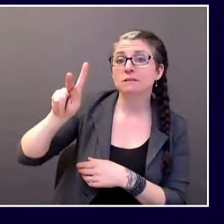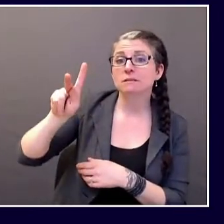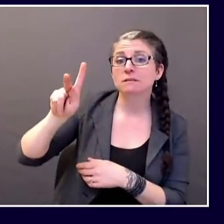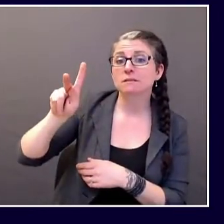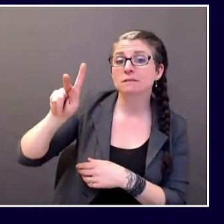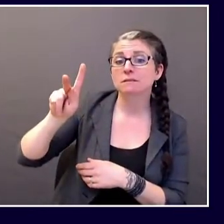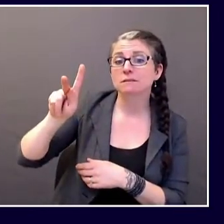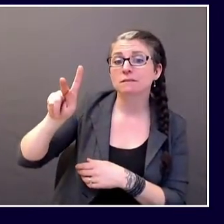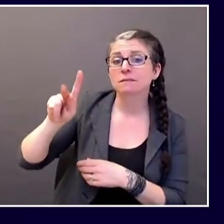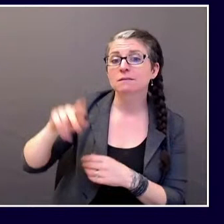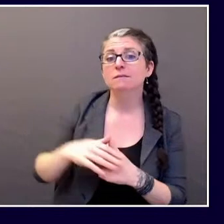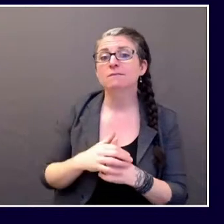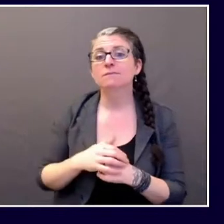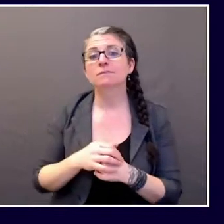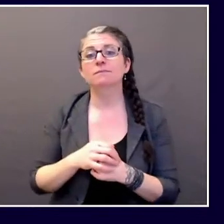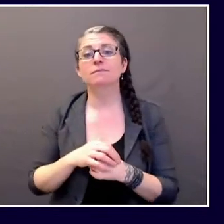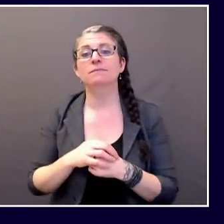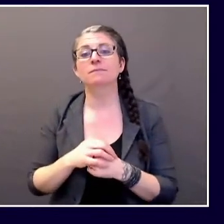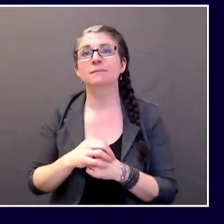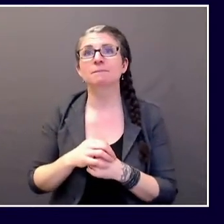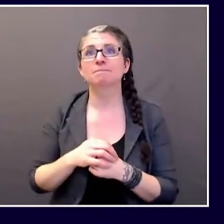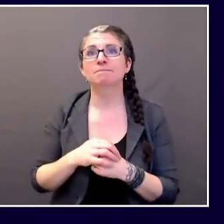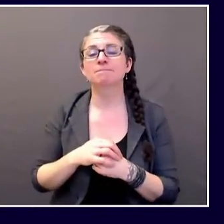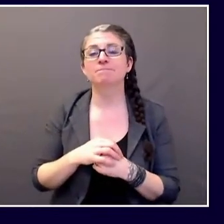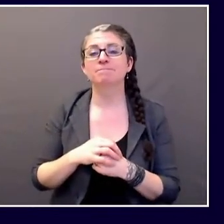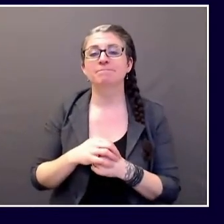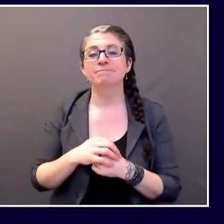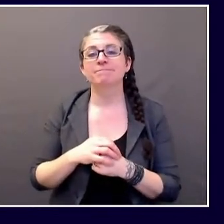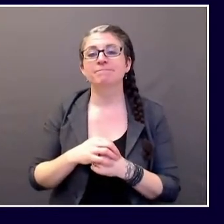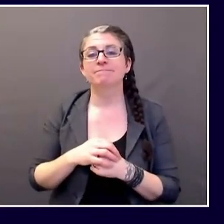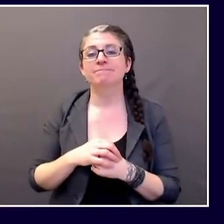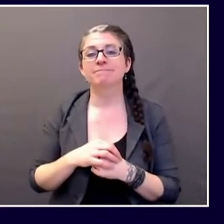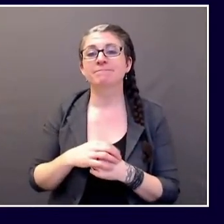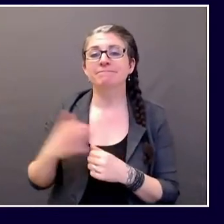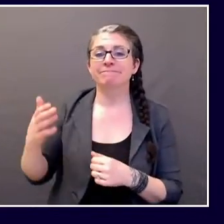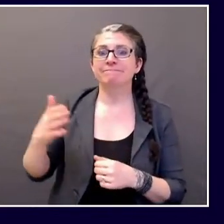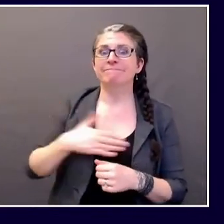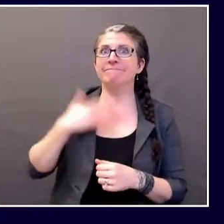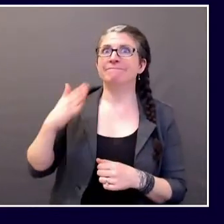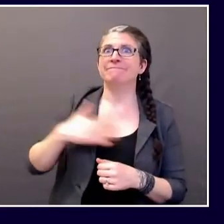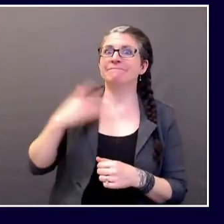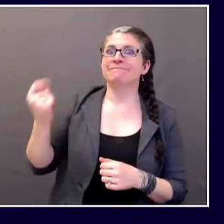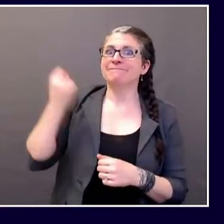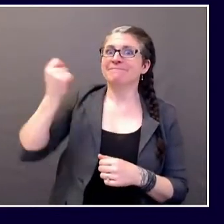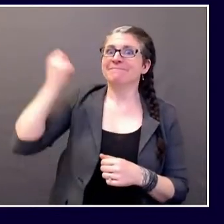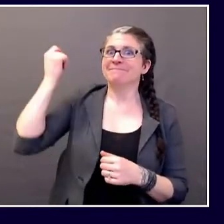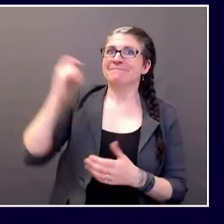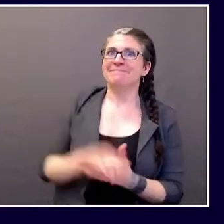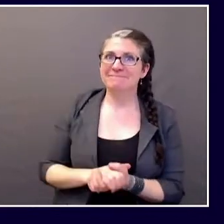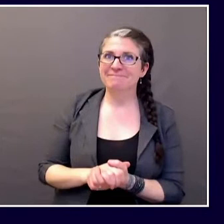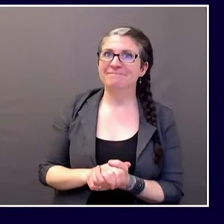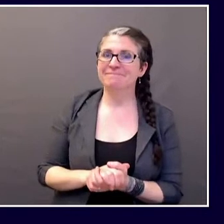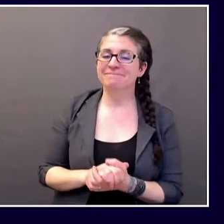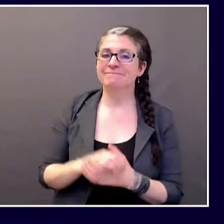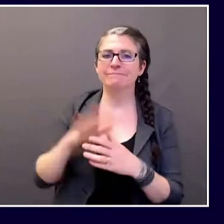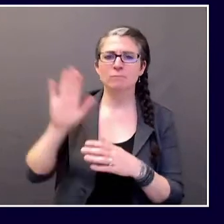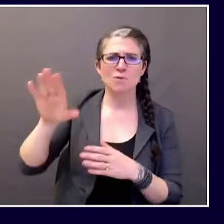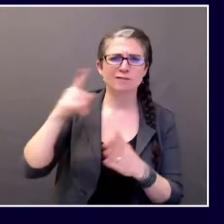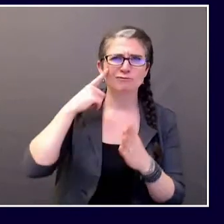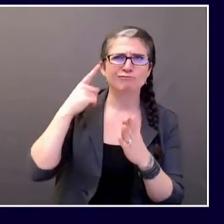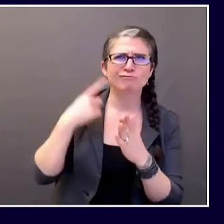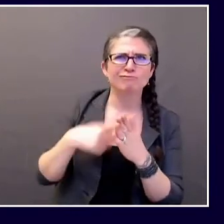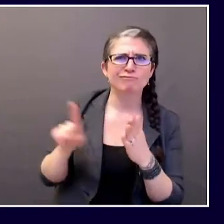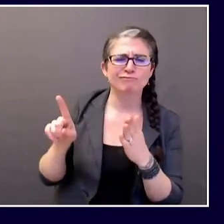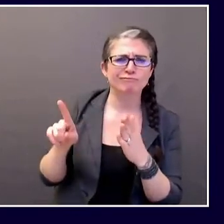Thank you very much, and happy Tuesday. I wanted to make sure I understand one element of the